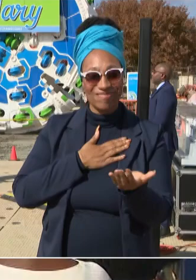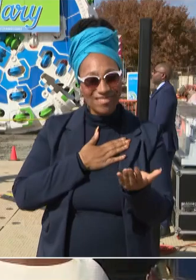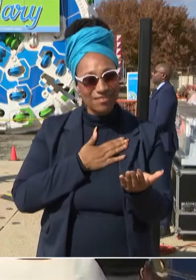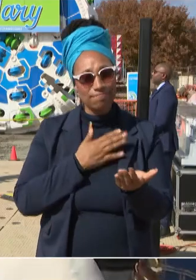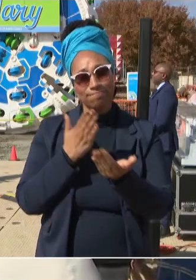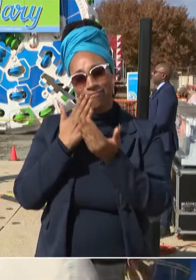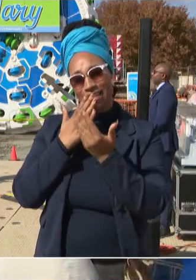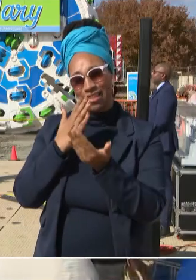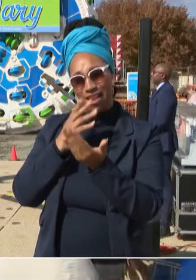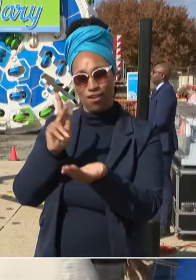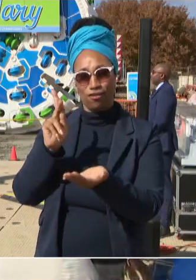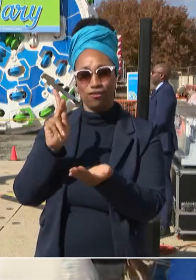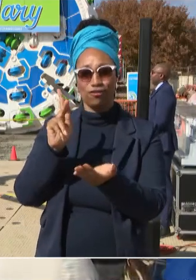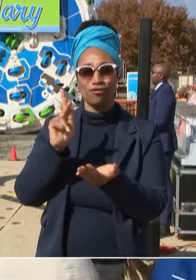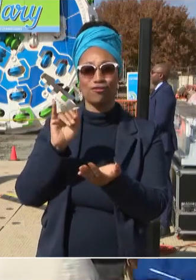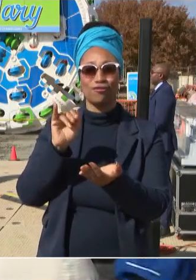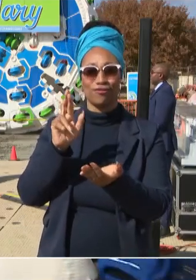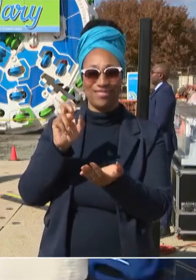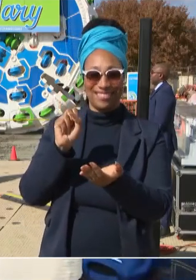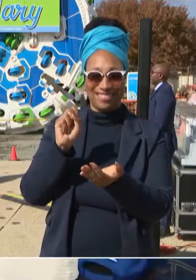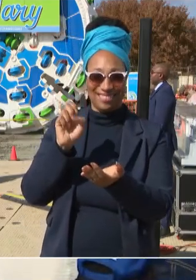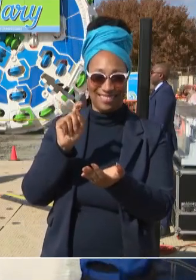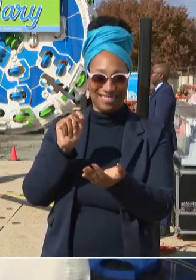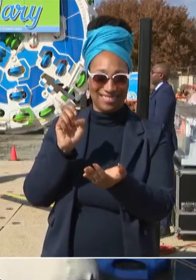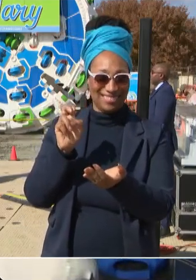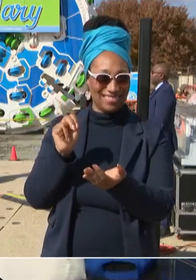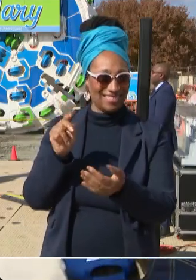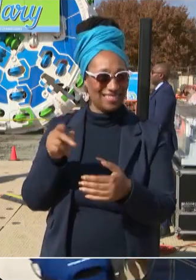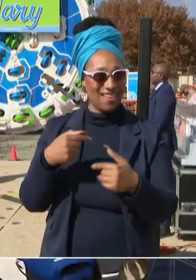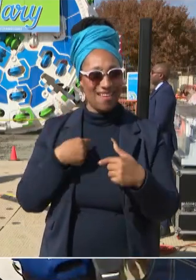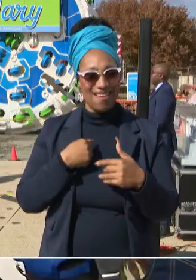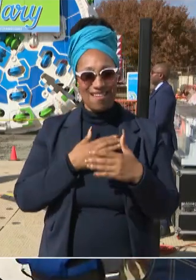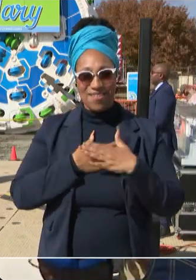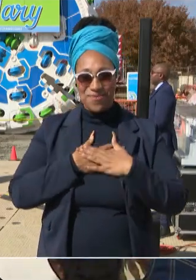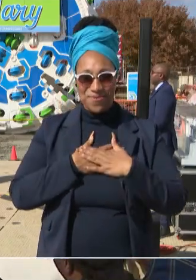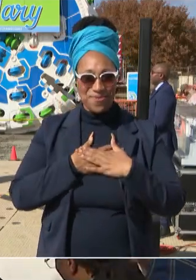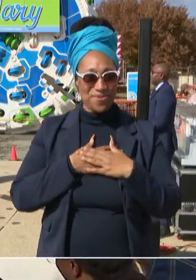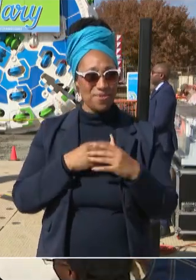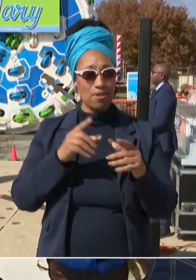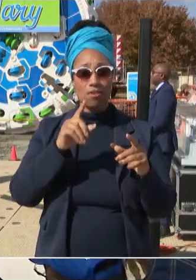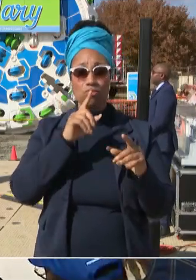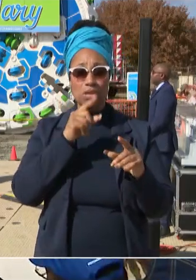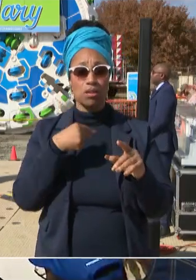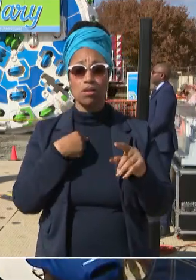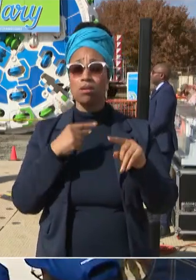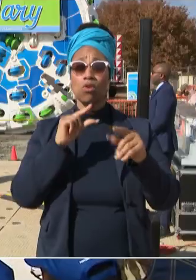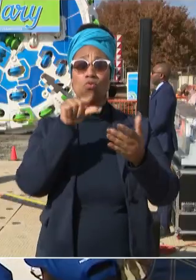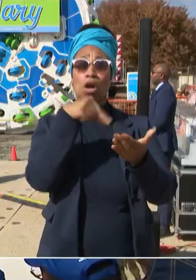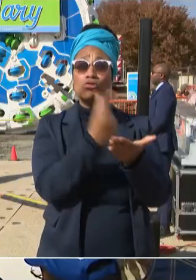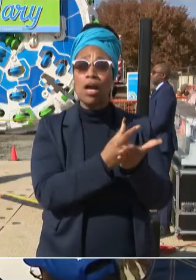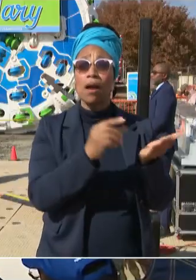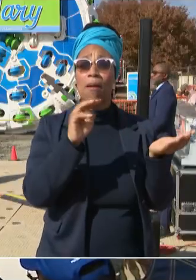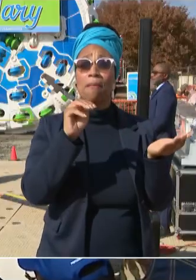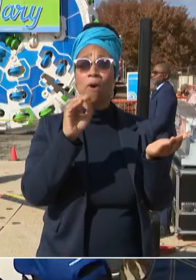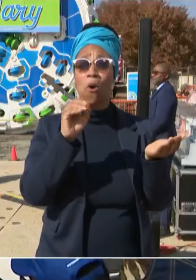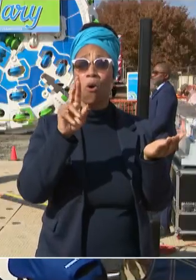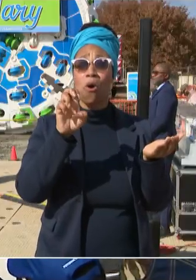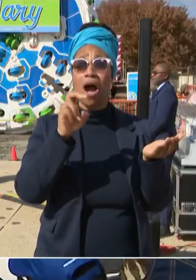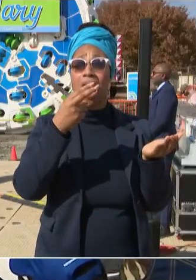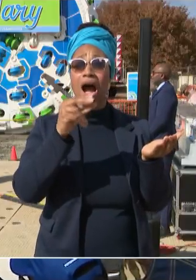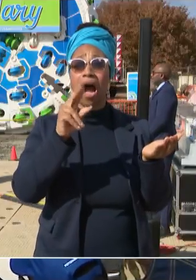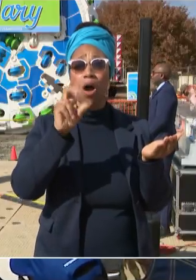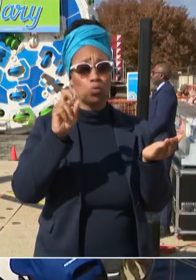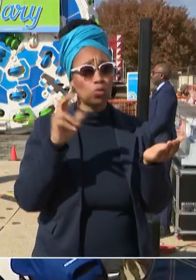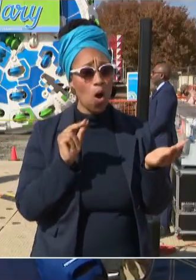speech a little bit, the introduction a little bit. I did not go to Morehouse College. I was educated right here in Washington, D.C.